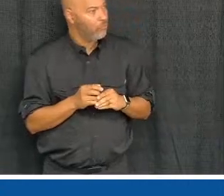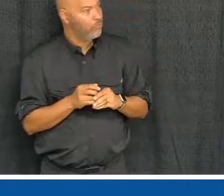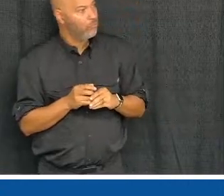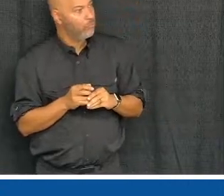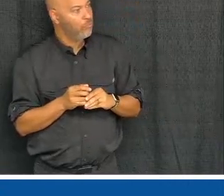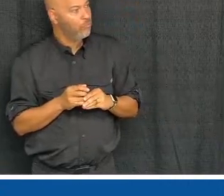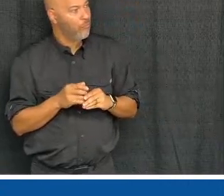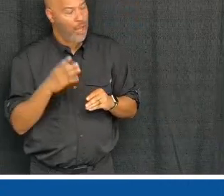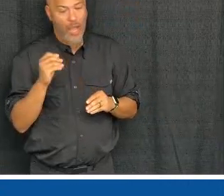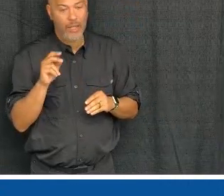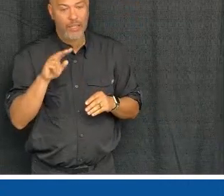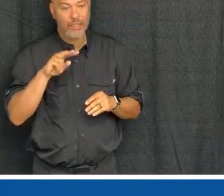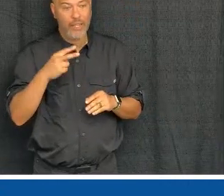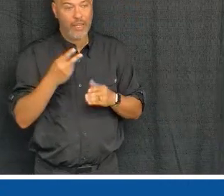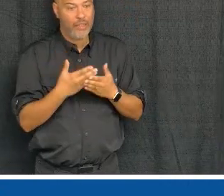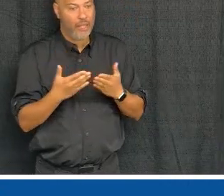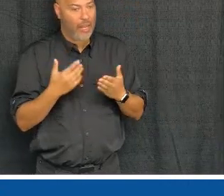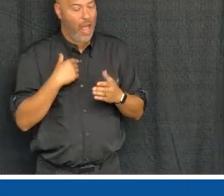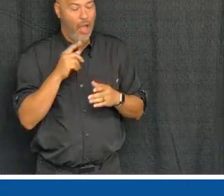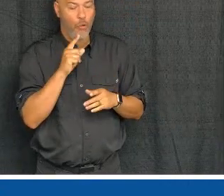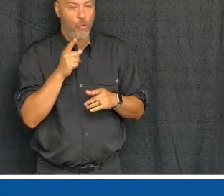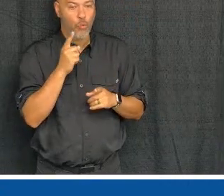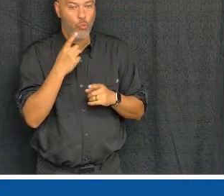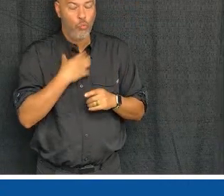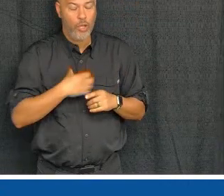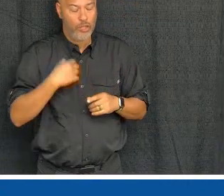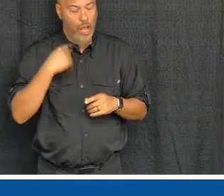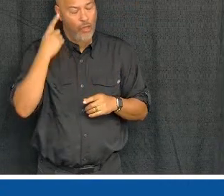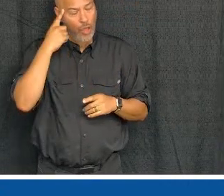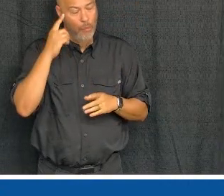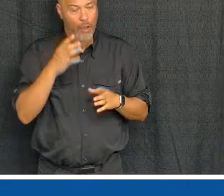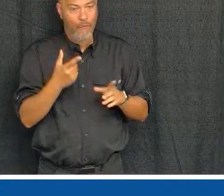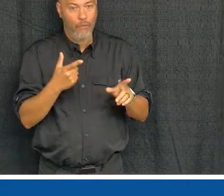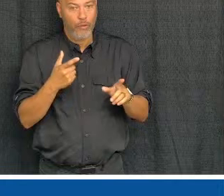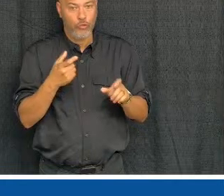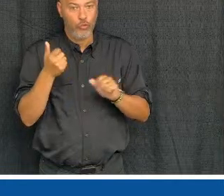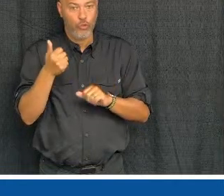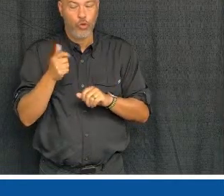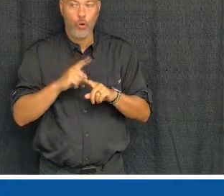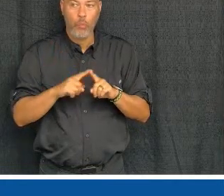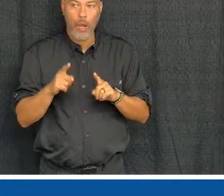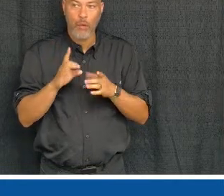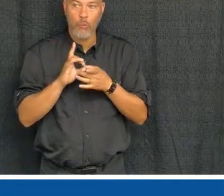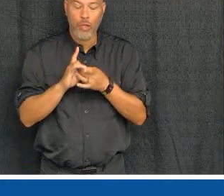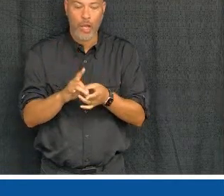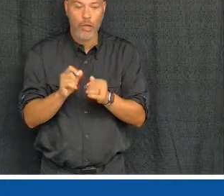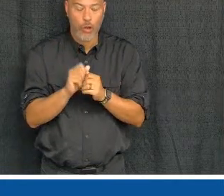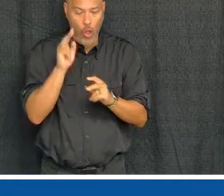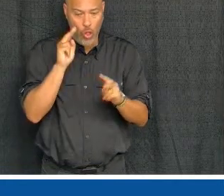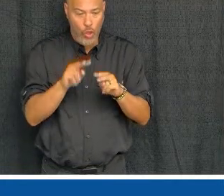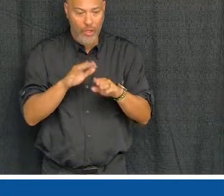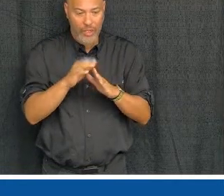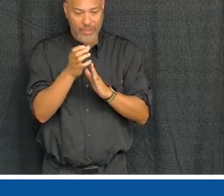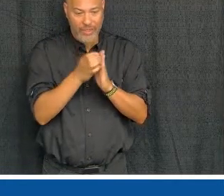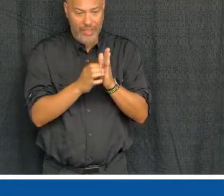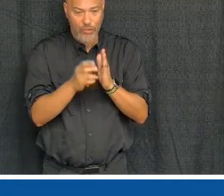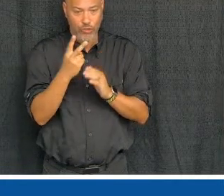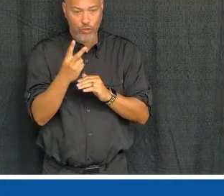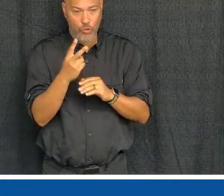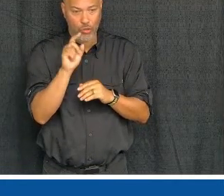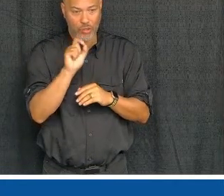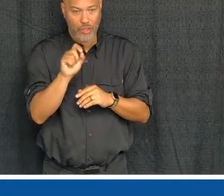and my second thing is I do wish I'd have thought about this sooner. But in regard to looking at section